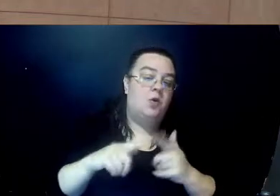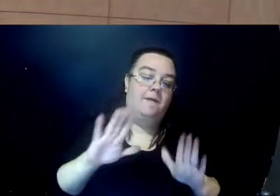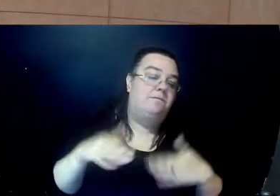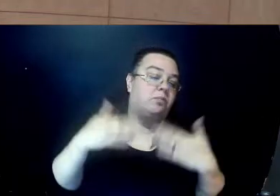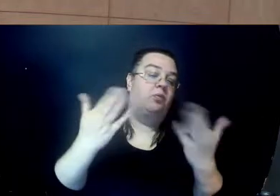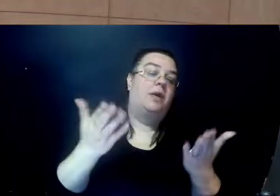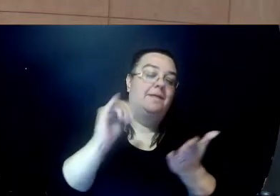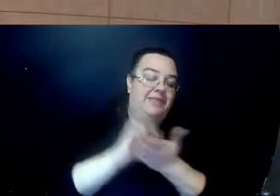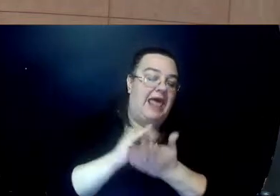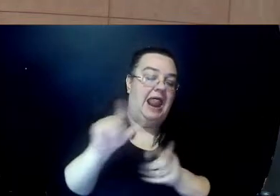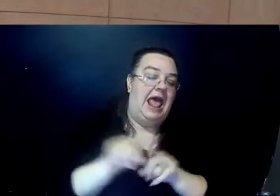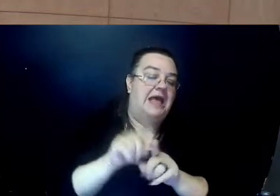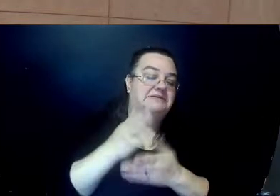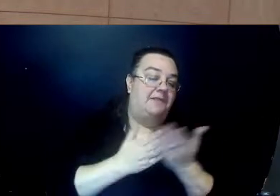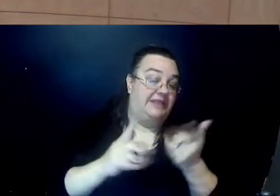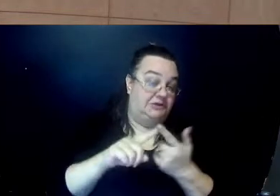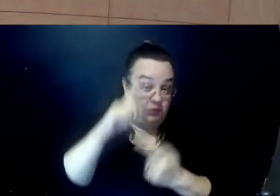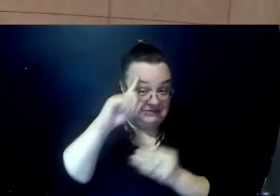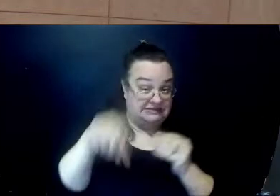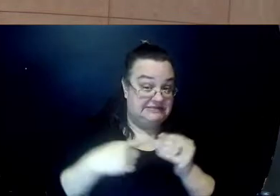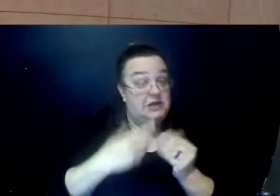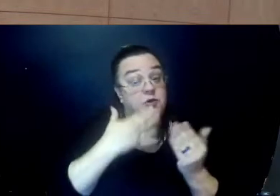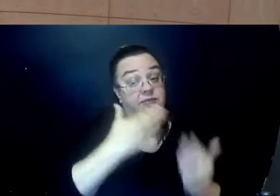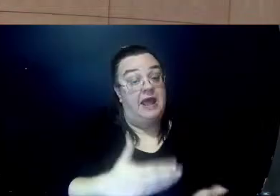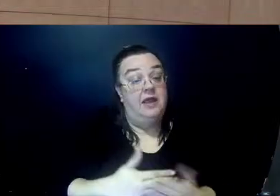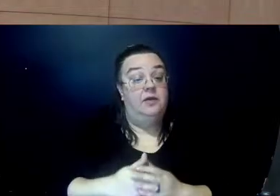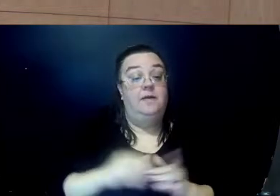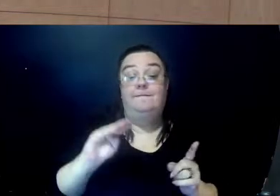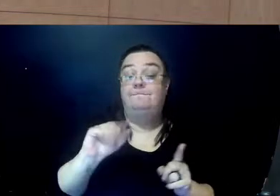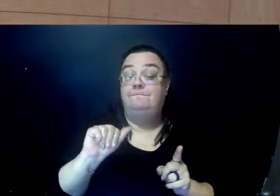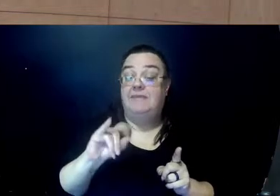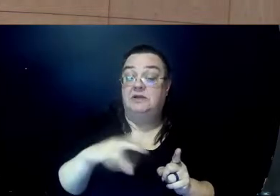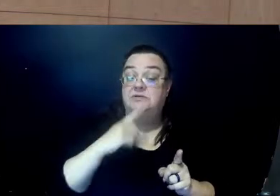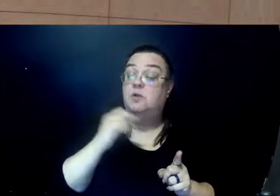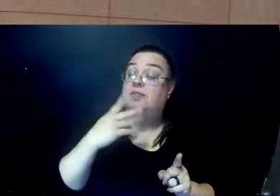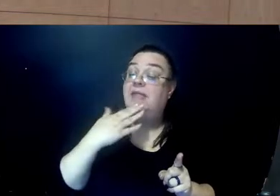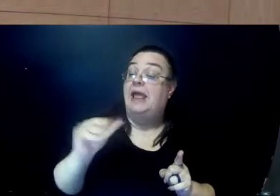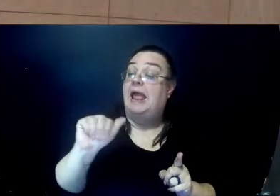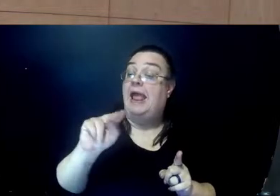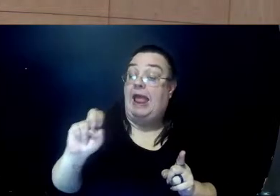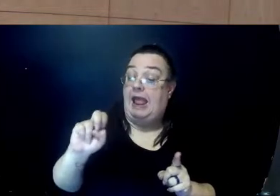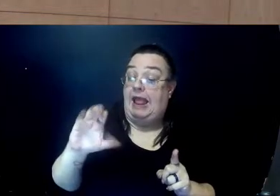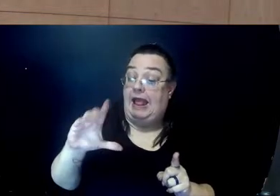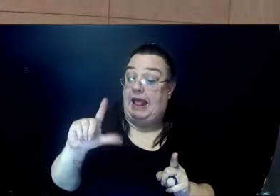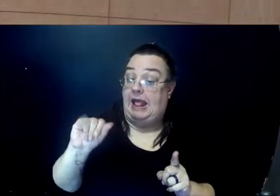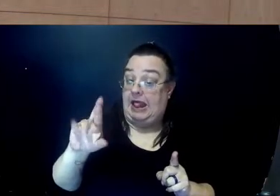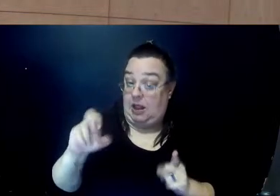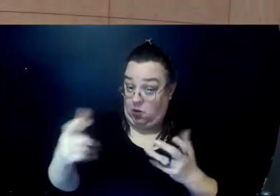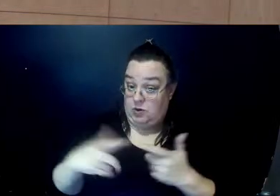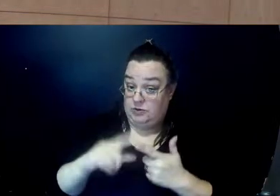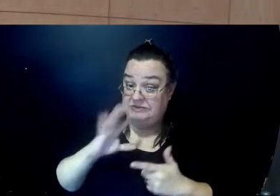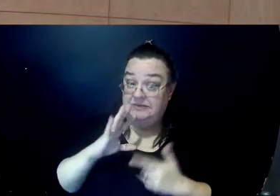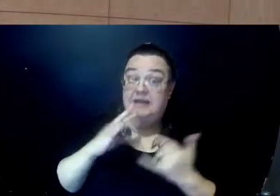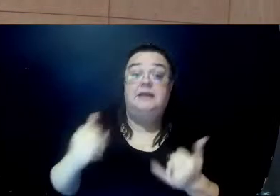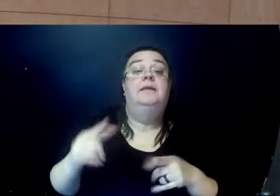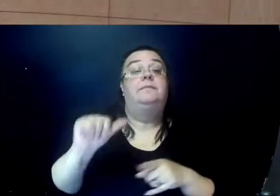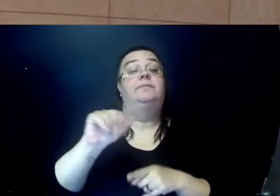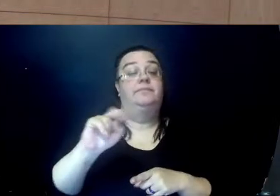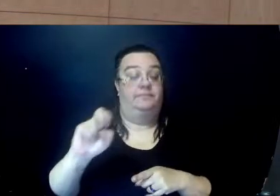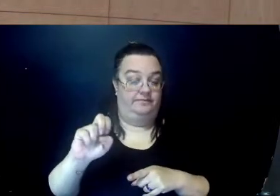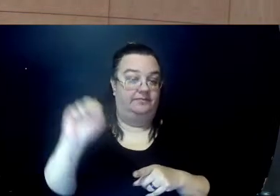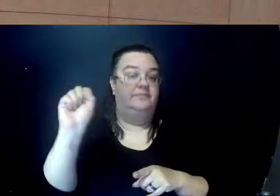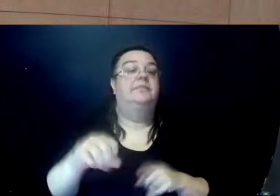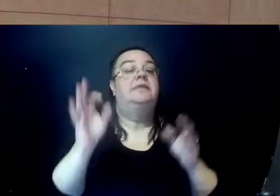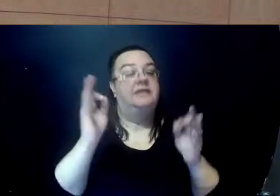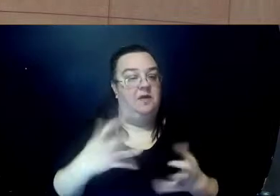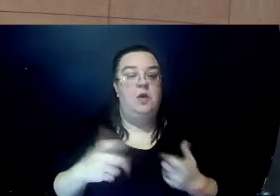some things to consider. Thank you. Thank you. Ann Claire, would you like to speak now? Yeah, I